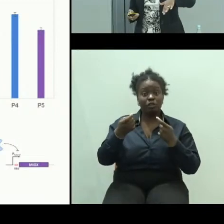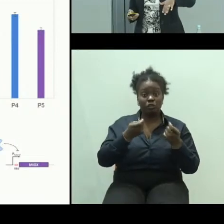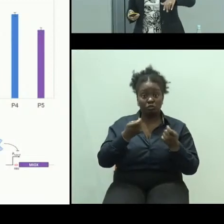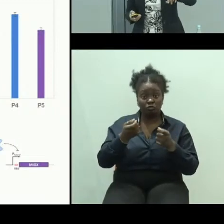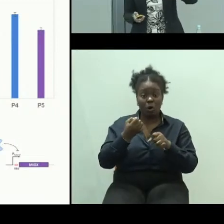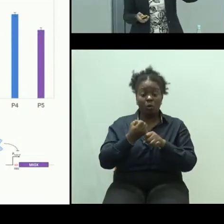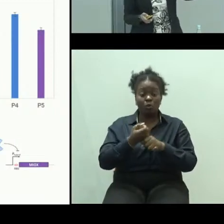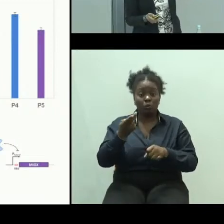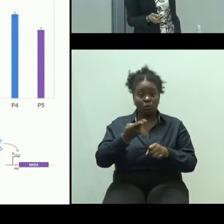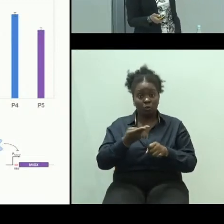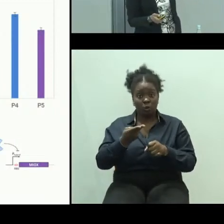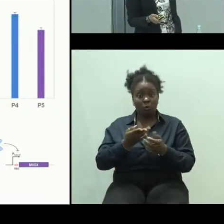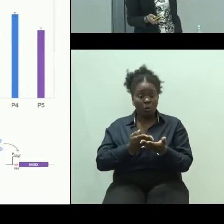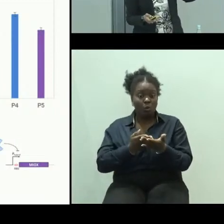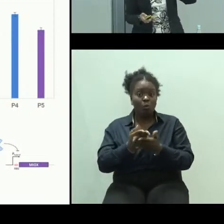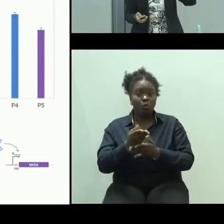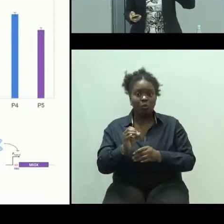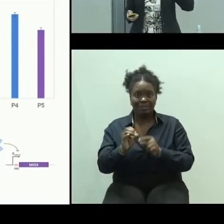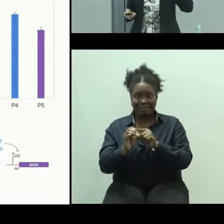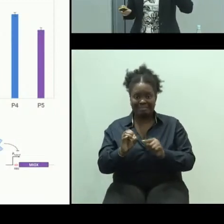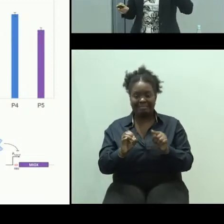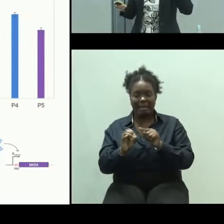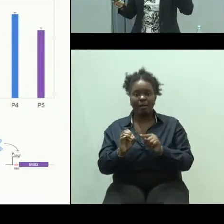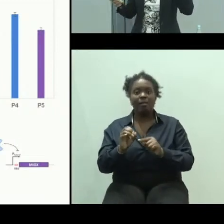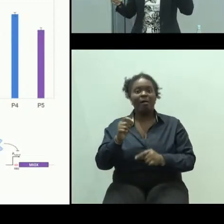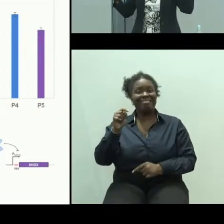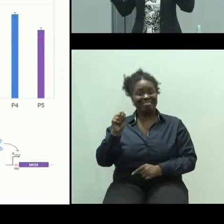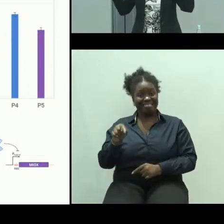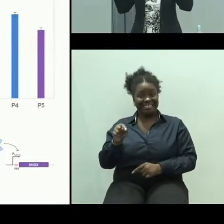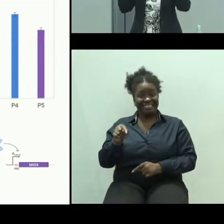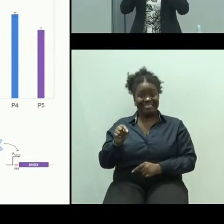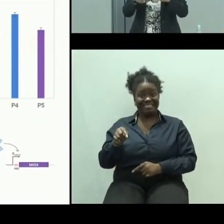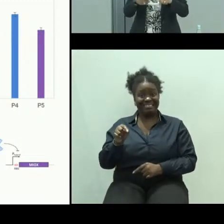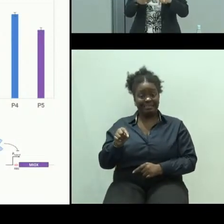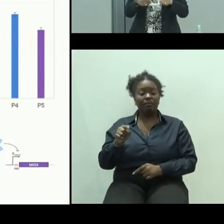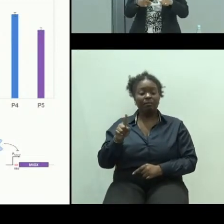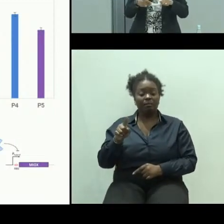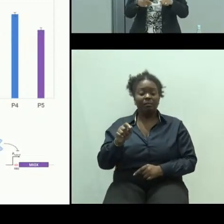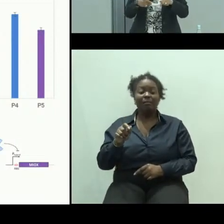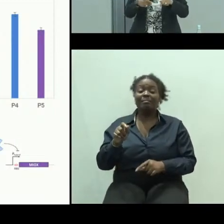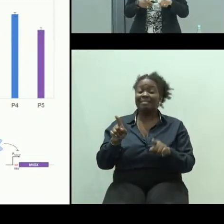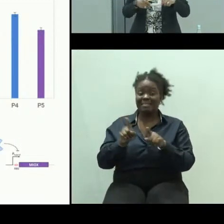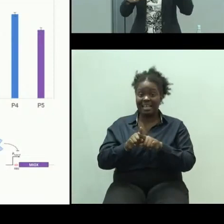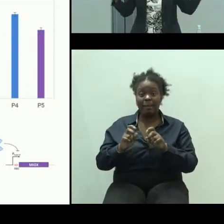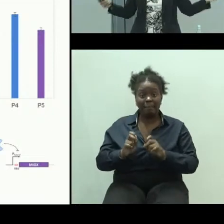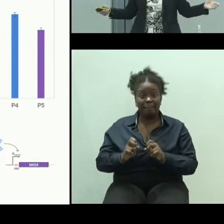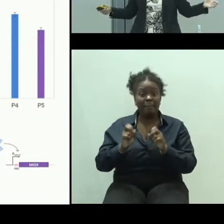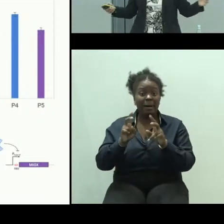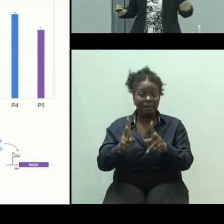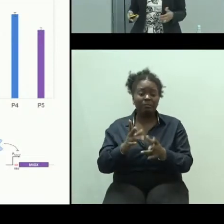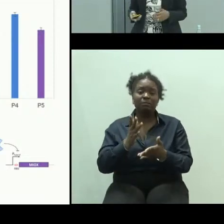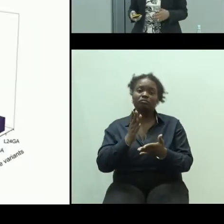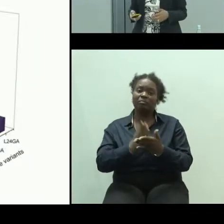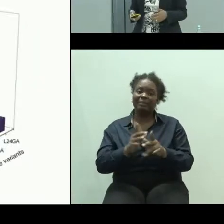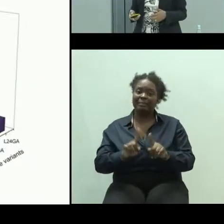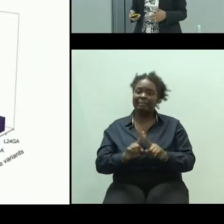through the cell. In this particular case, even though they're on the same pathway, they have 2 totally different mechanisms.